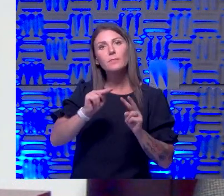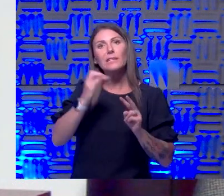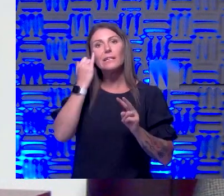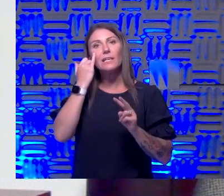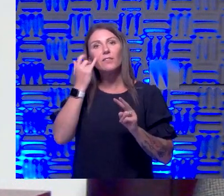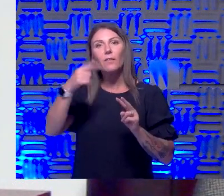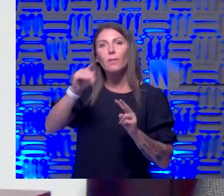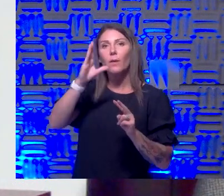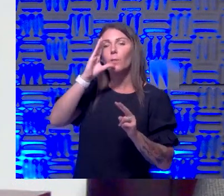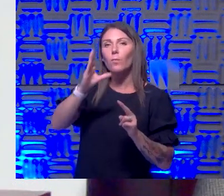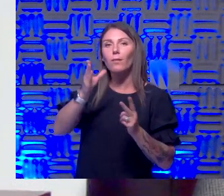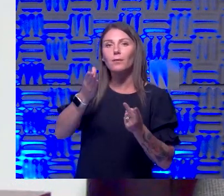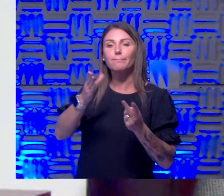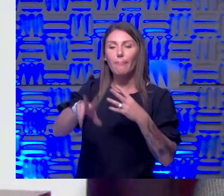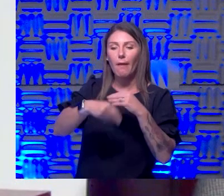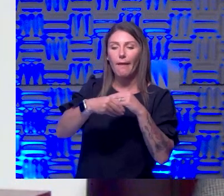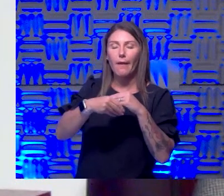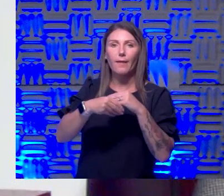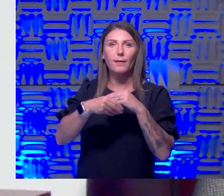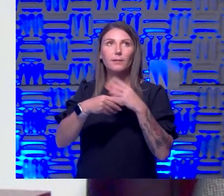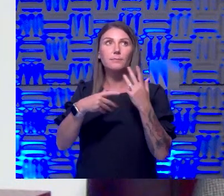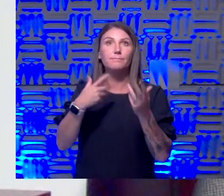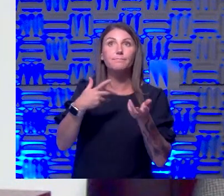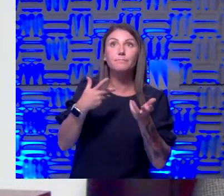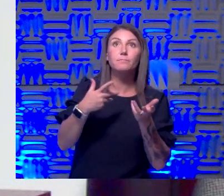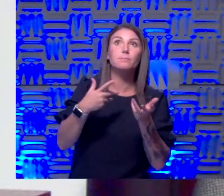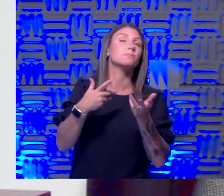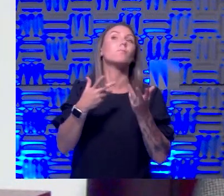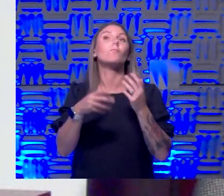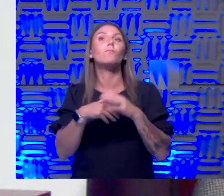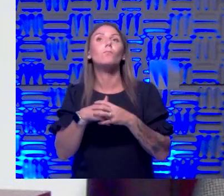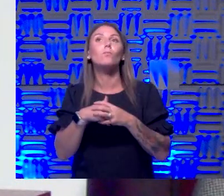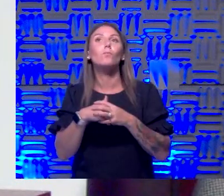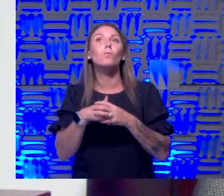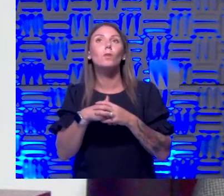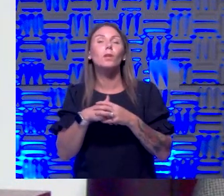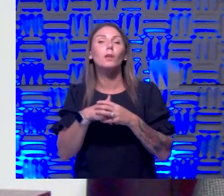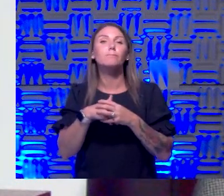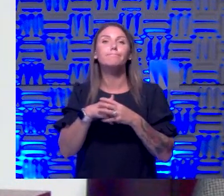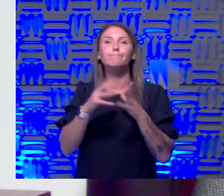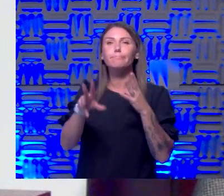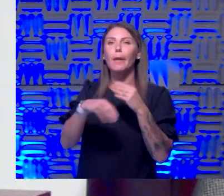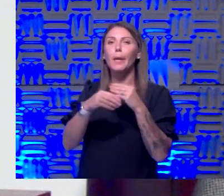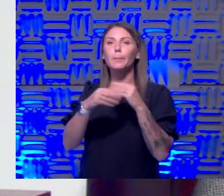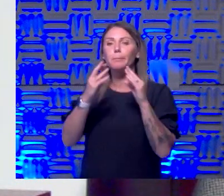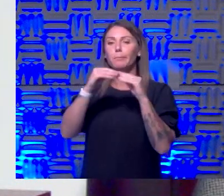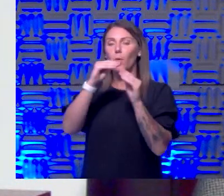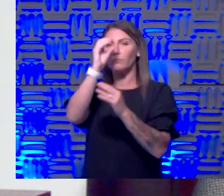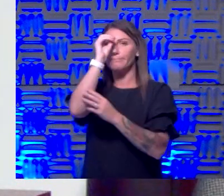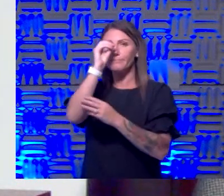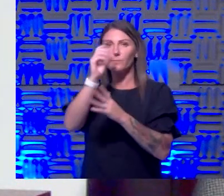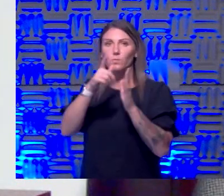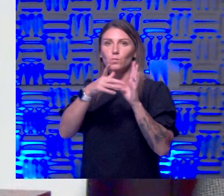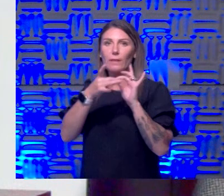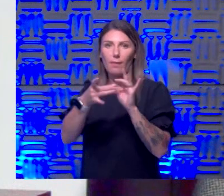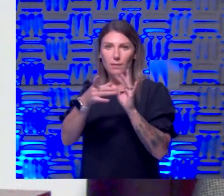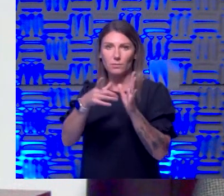they're going to add a little bit of meat from the Johnson County perspective on masking.